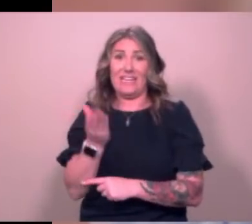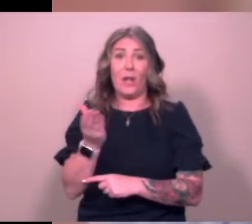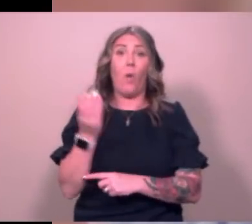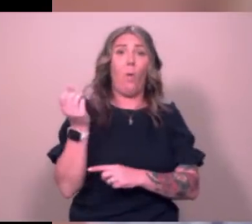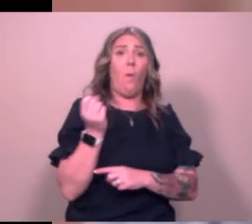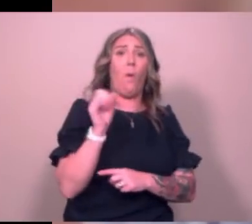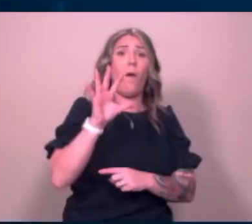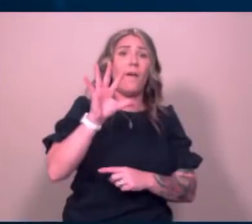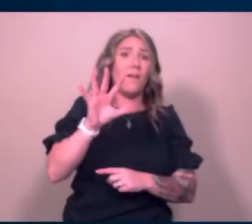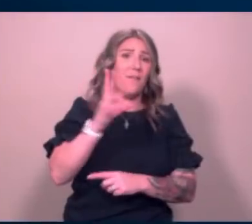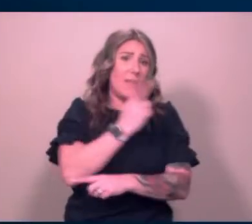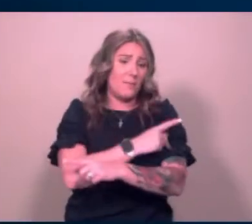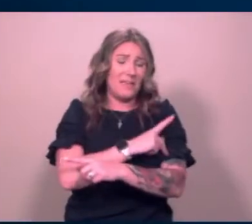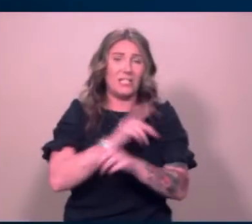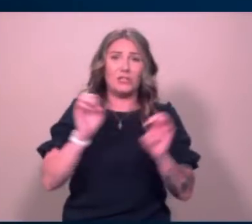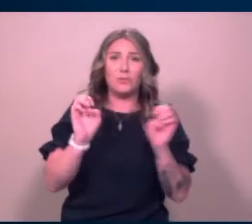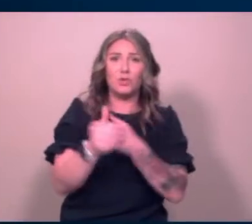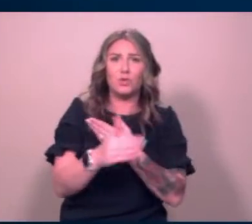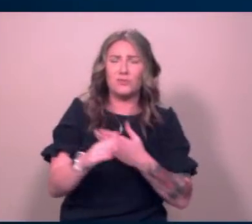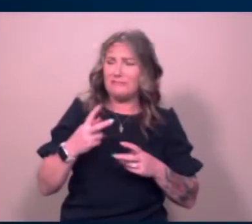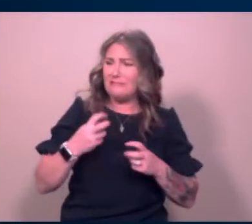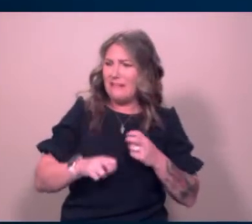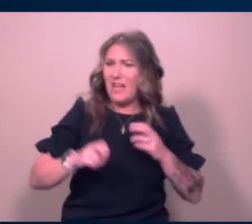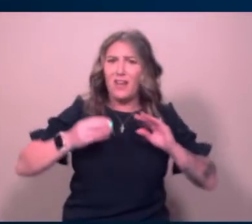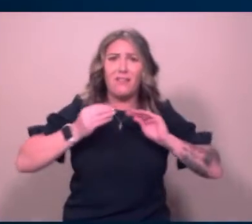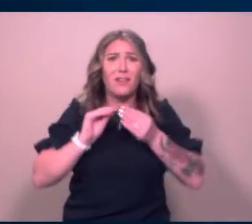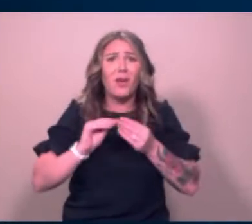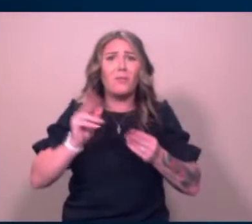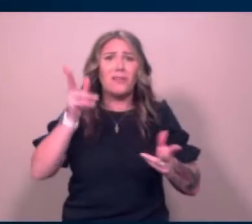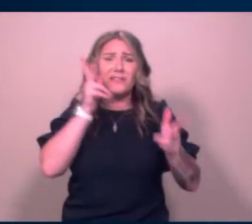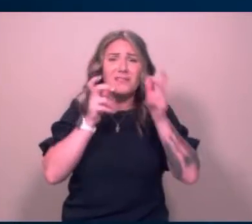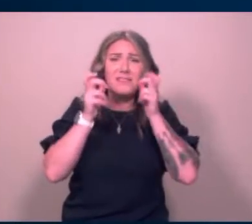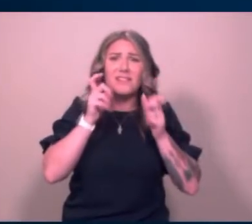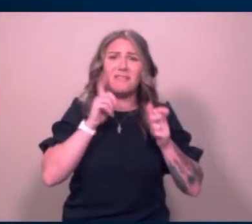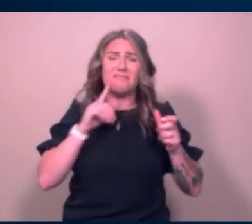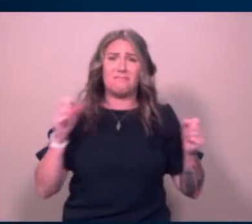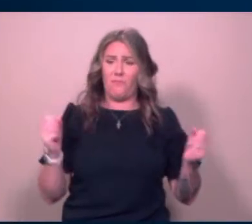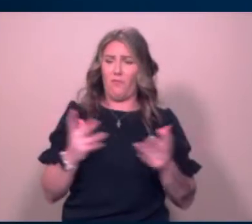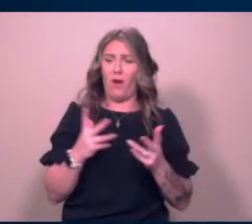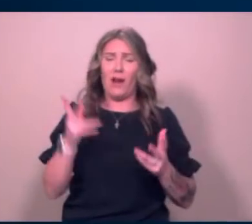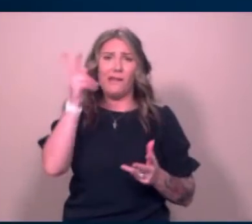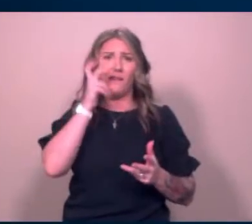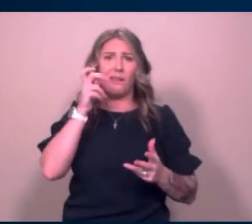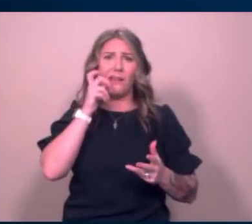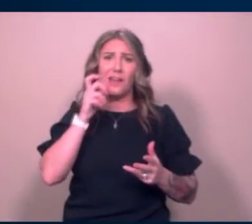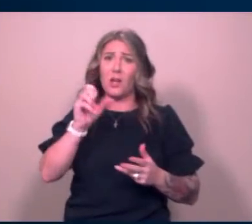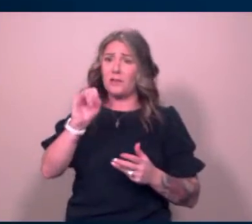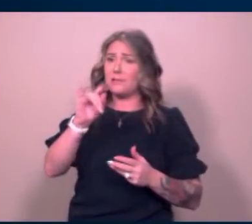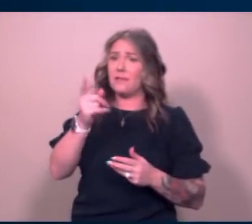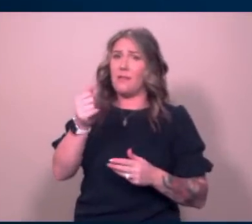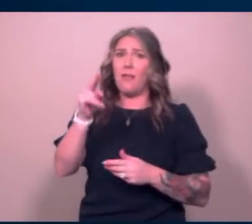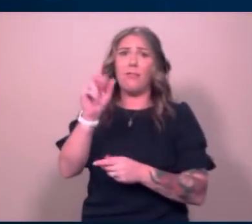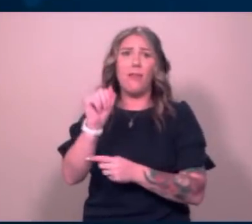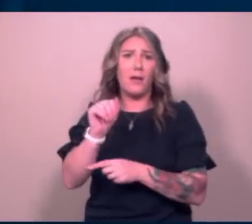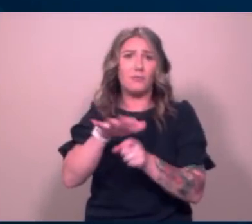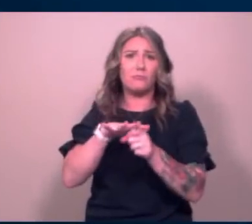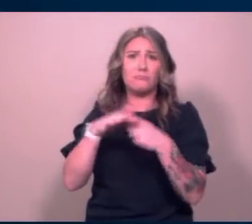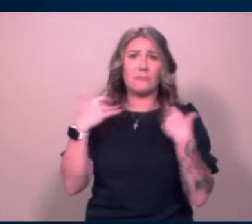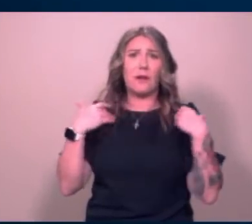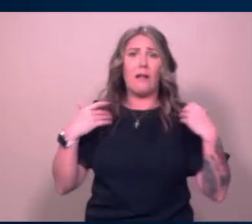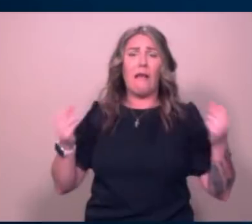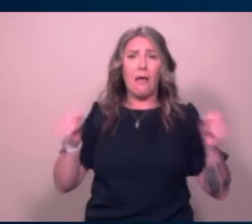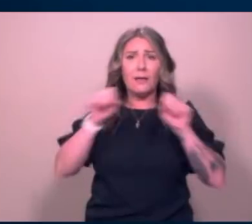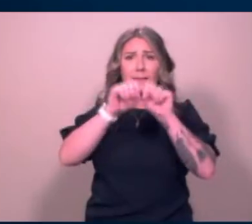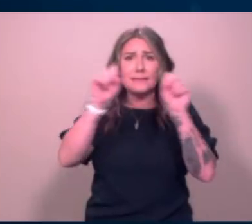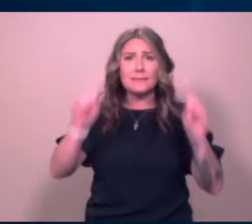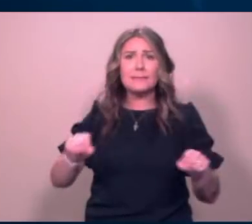currently. Yeah, these are tough numbers to continue to hear, and I'm afraid that we're going to hear the same thing from Salina Regional Health Center, where Dr. Robert Freelove is the